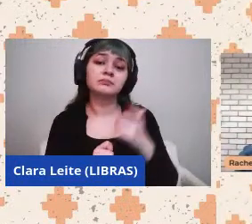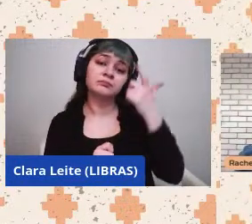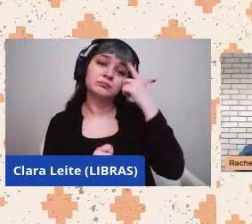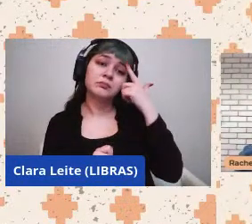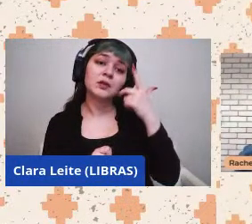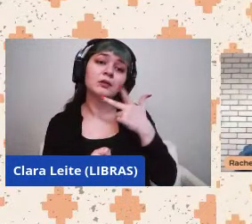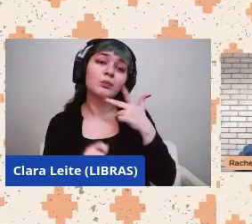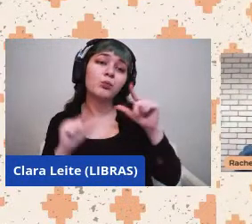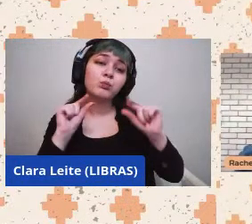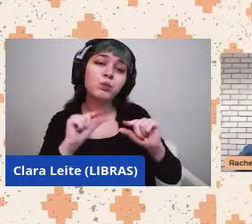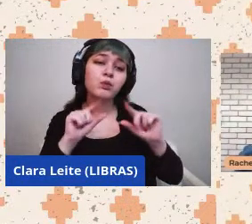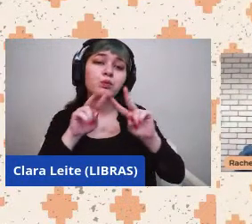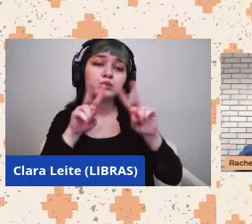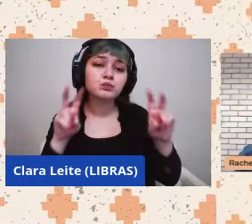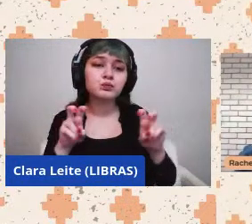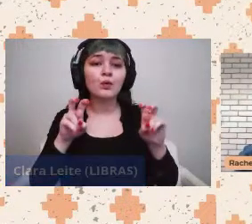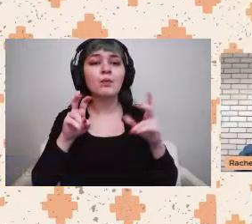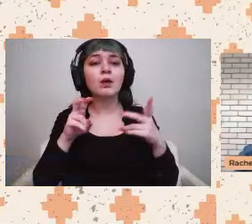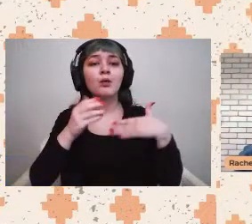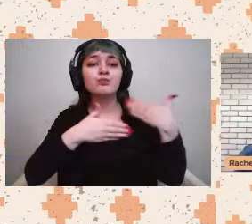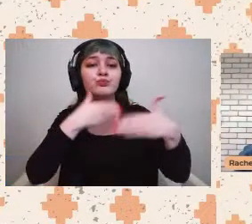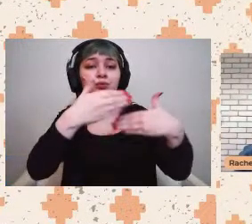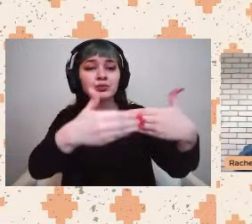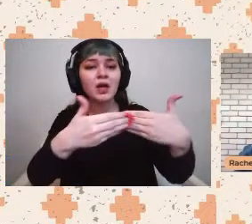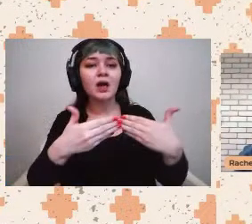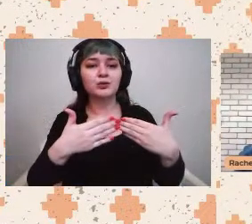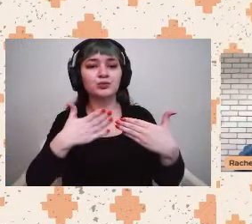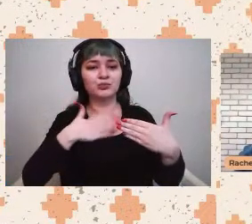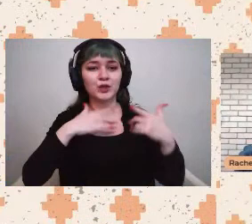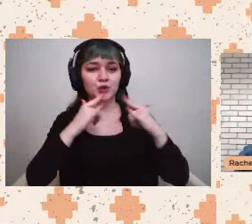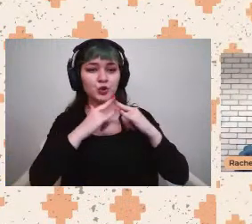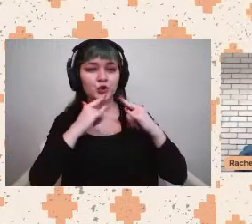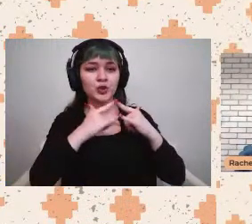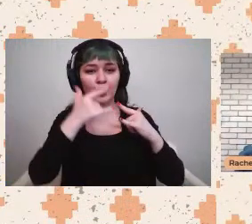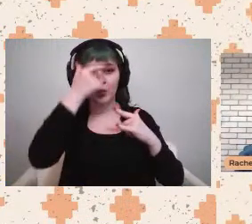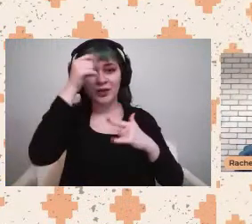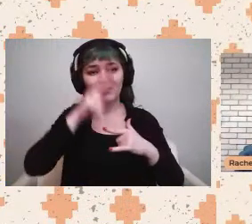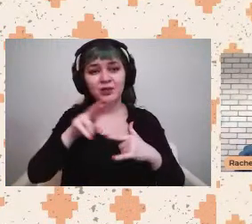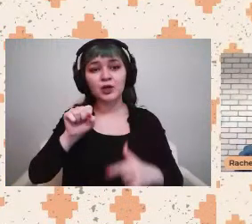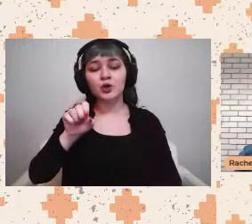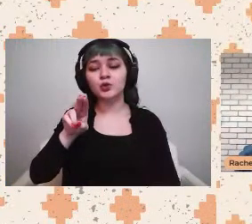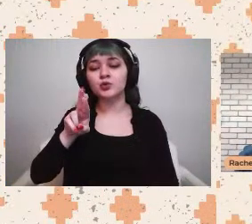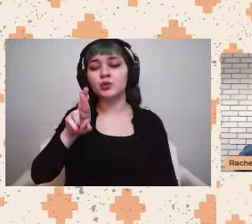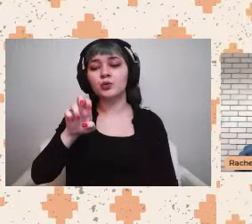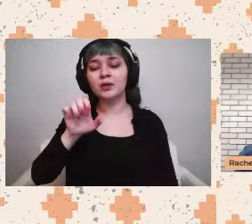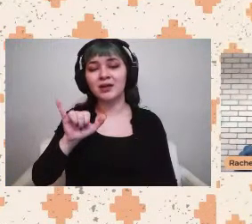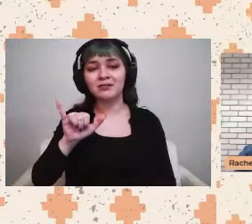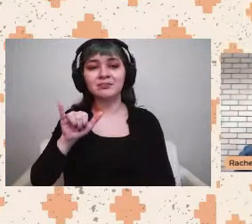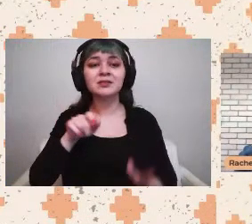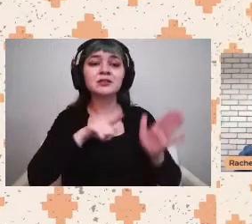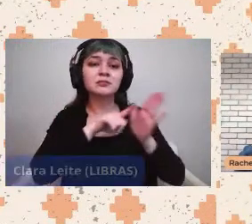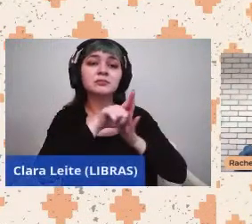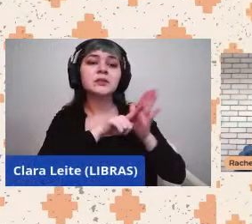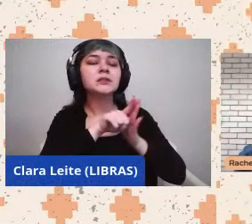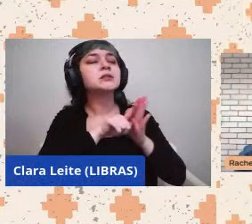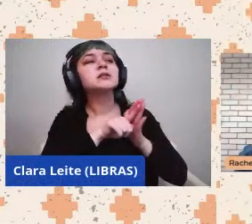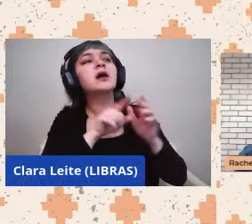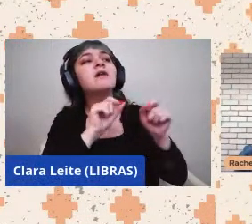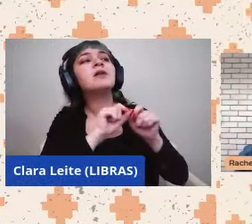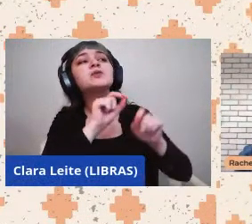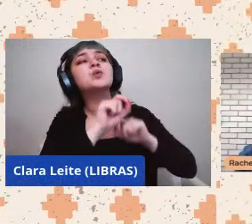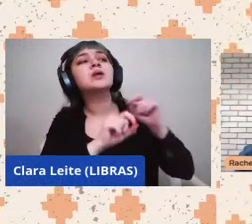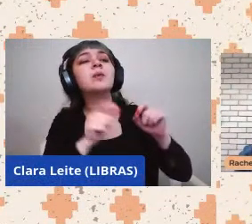bit of insight into the process at my institution at the University of Surrey, what a researcher has to do to get ethical